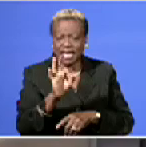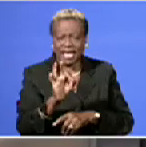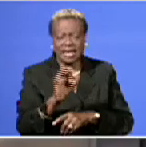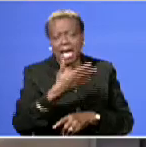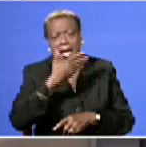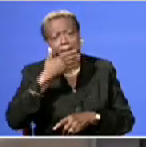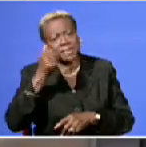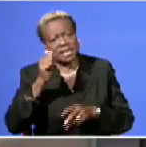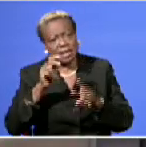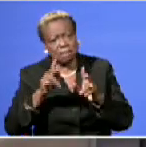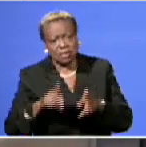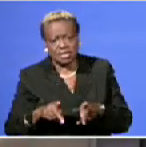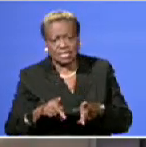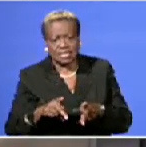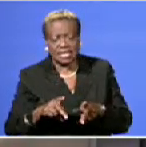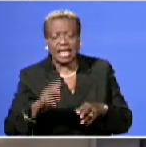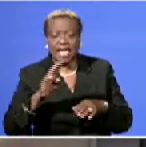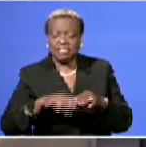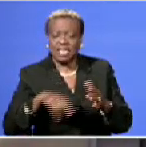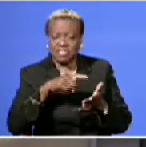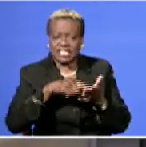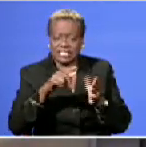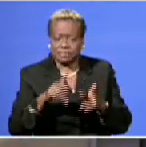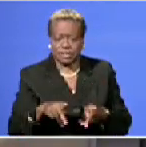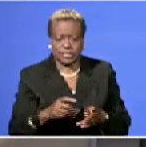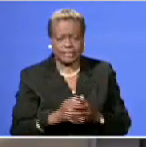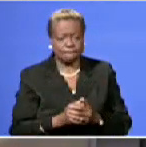You can find a better person than this individual.